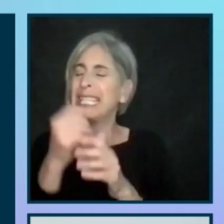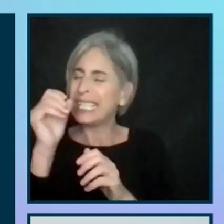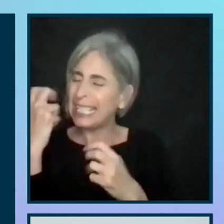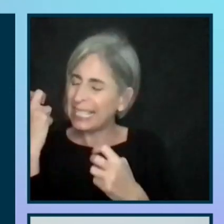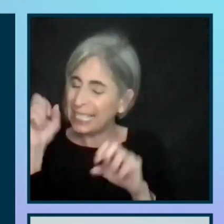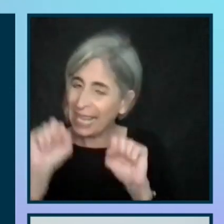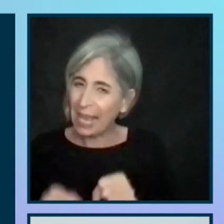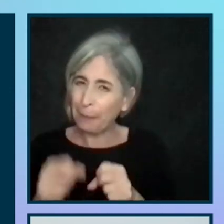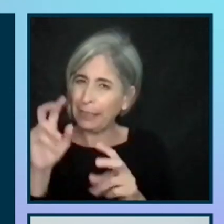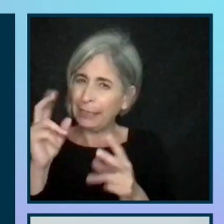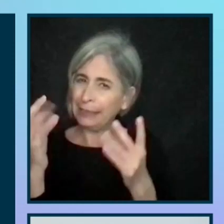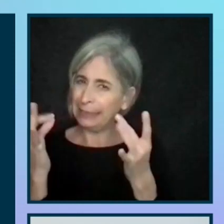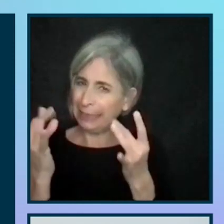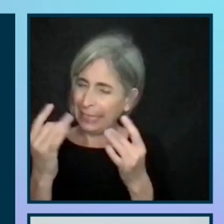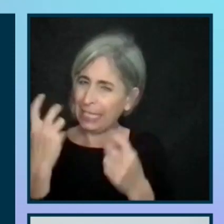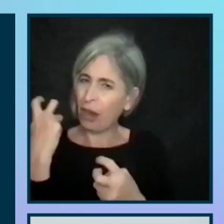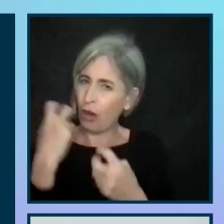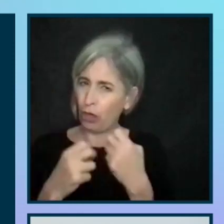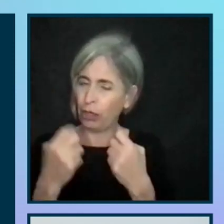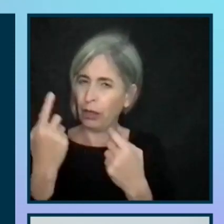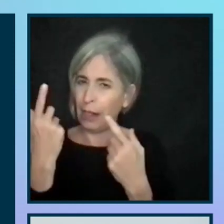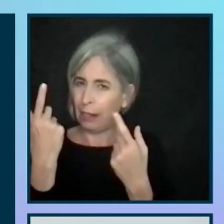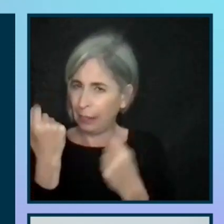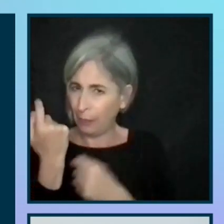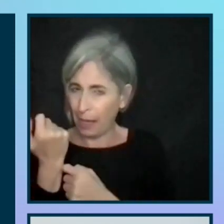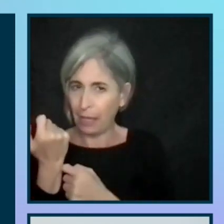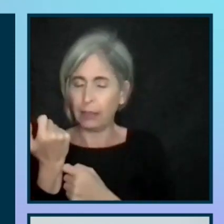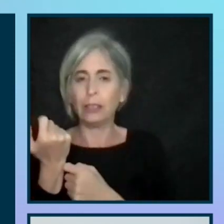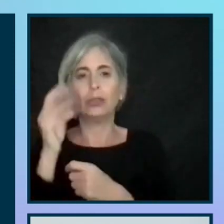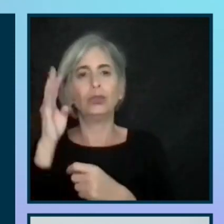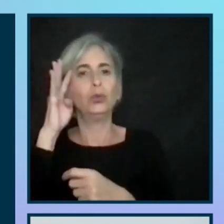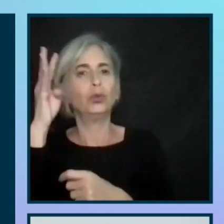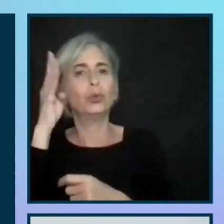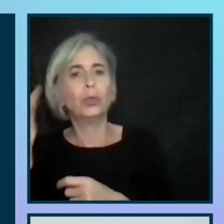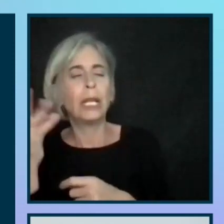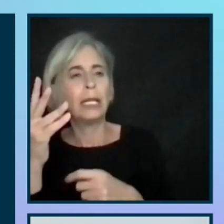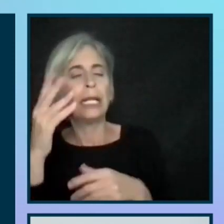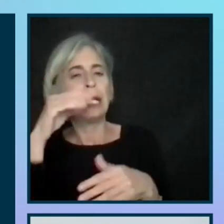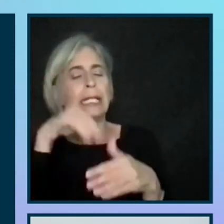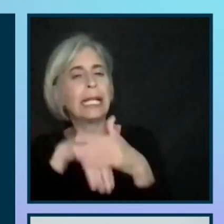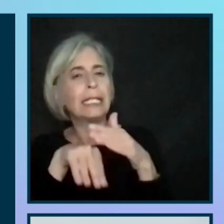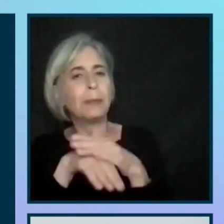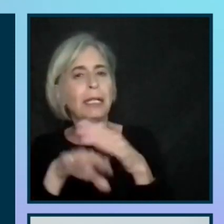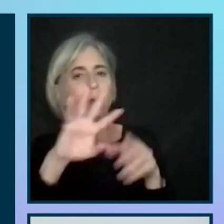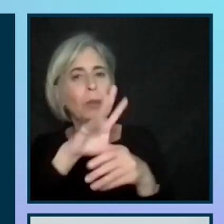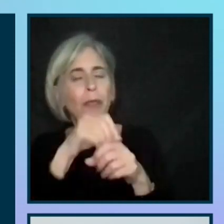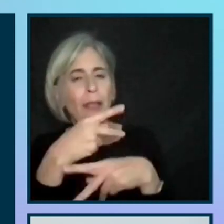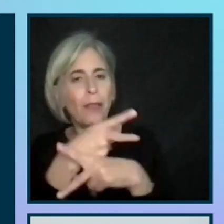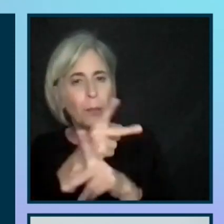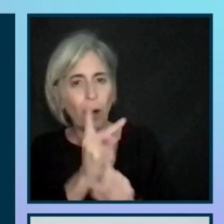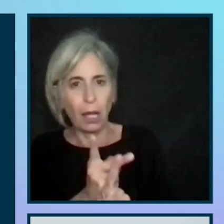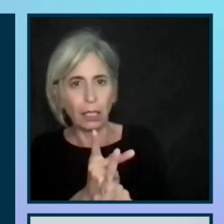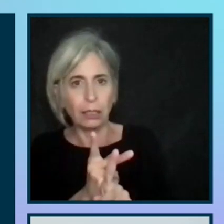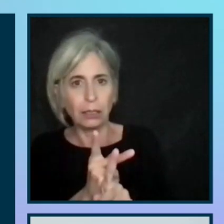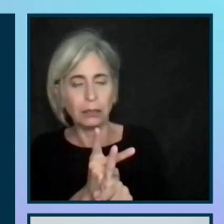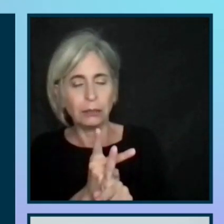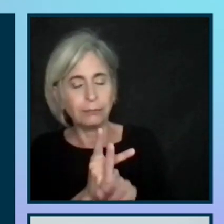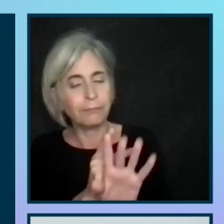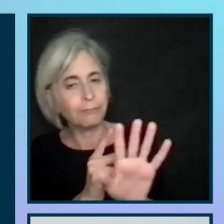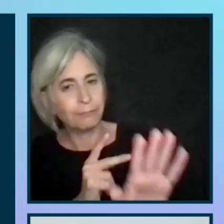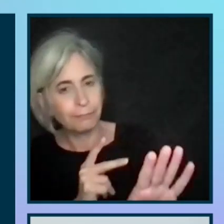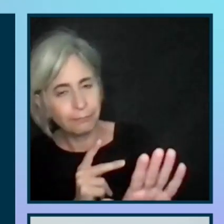accessibility. Incorporating accessibility into the product development process takes time, but it